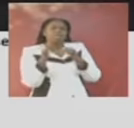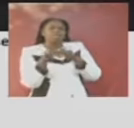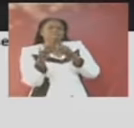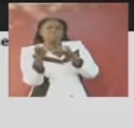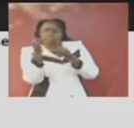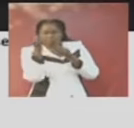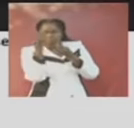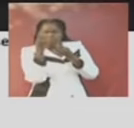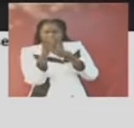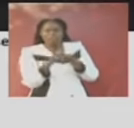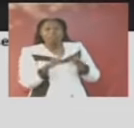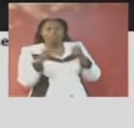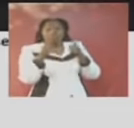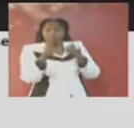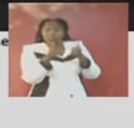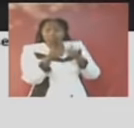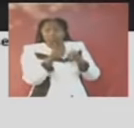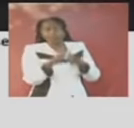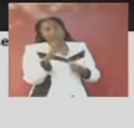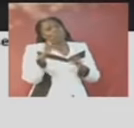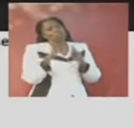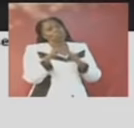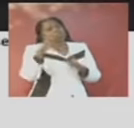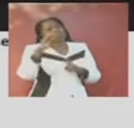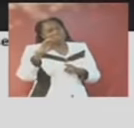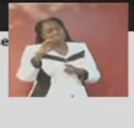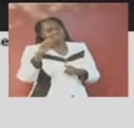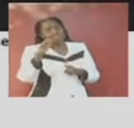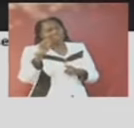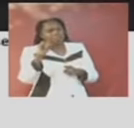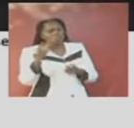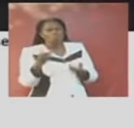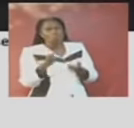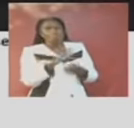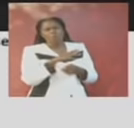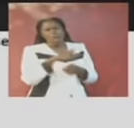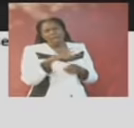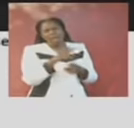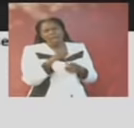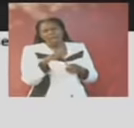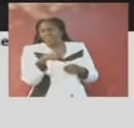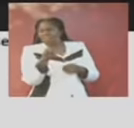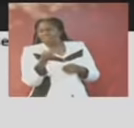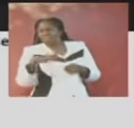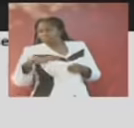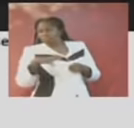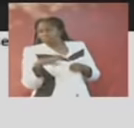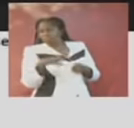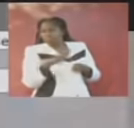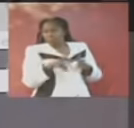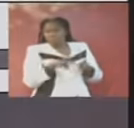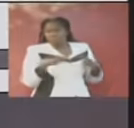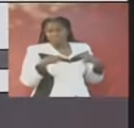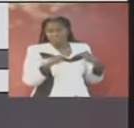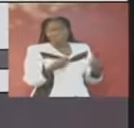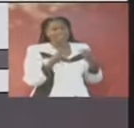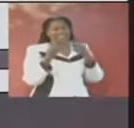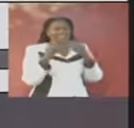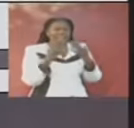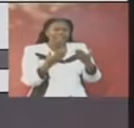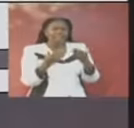so that the relevant further investigations or intervention methods can be adopted. Thank you very much.